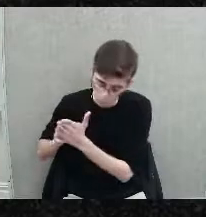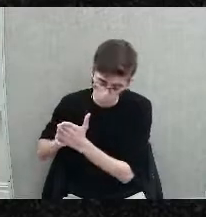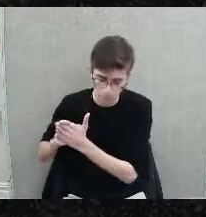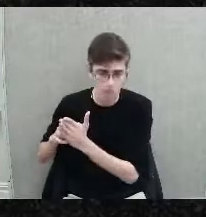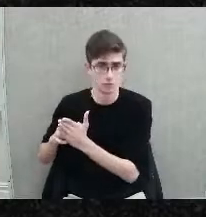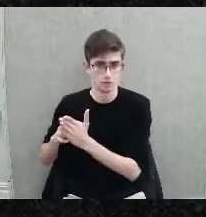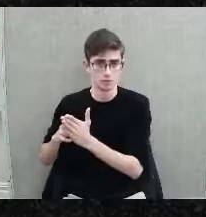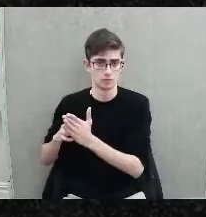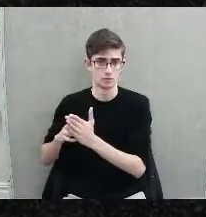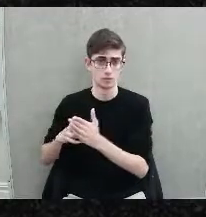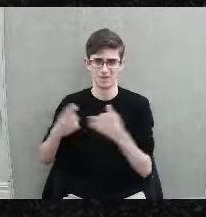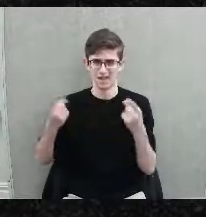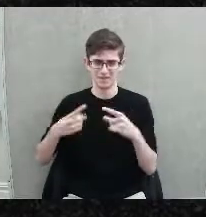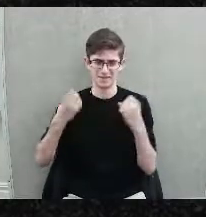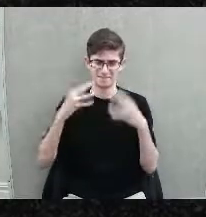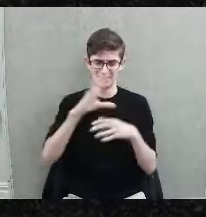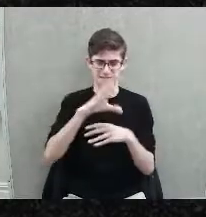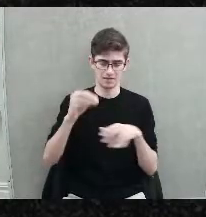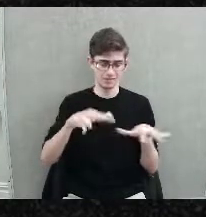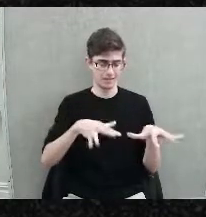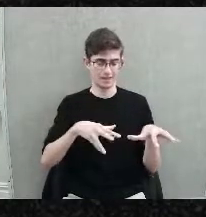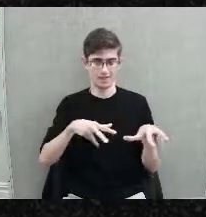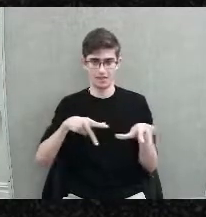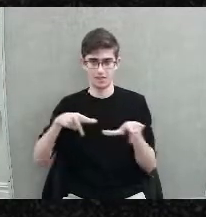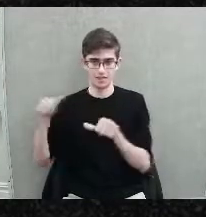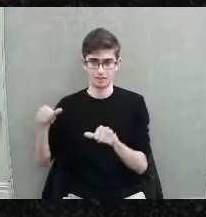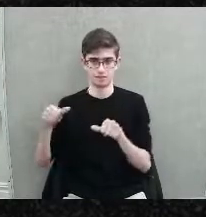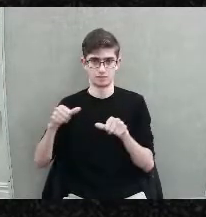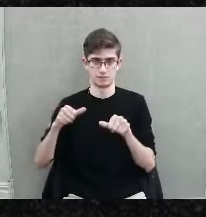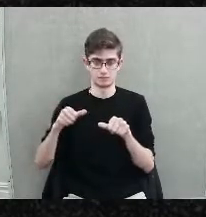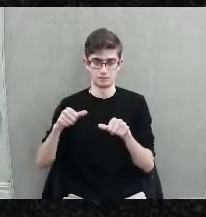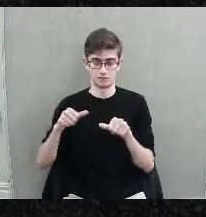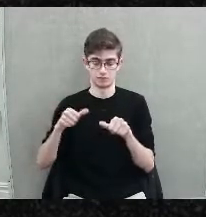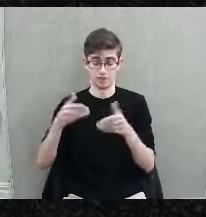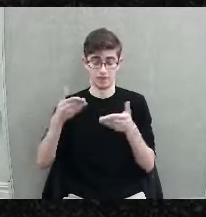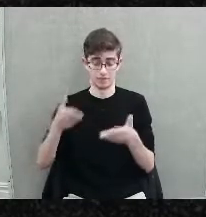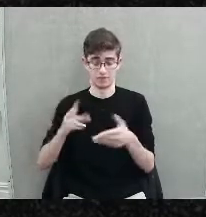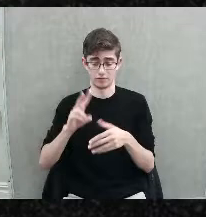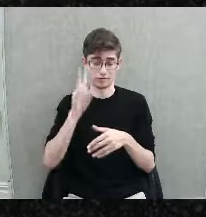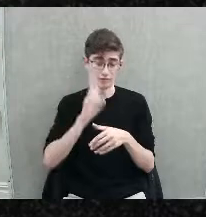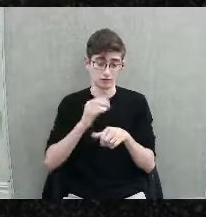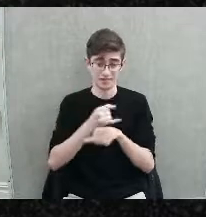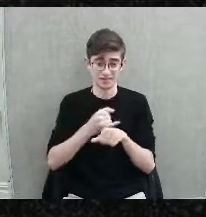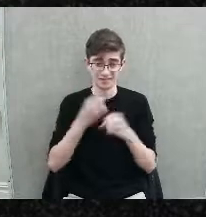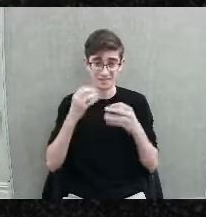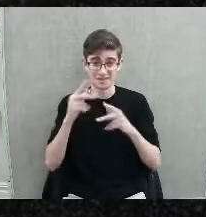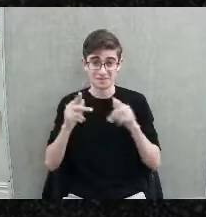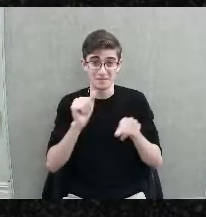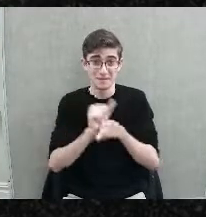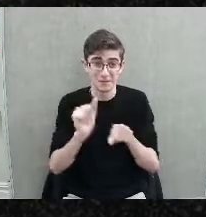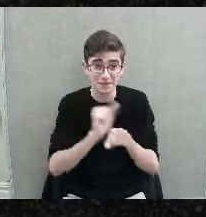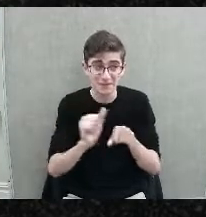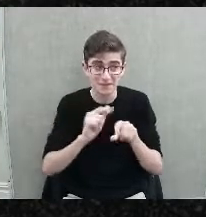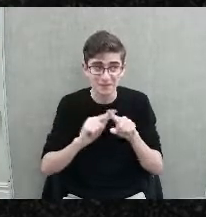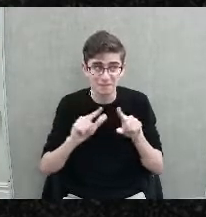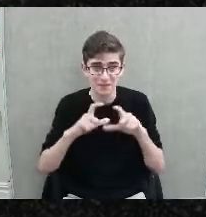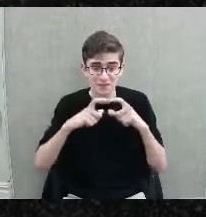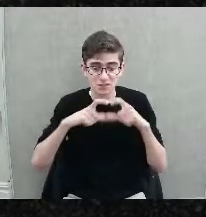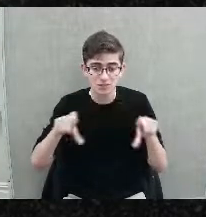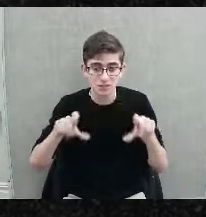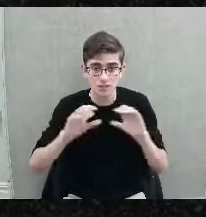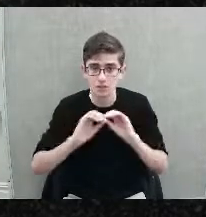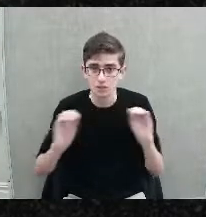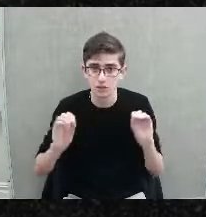these firms left really quickly, and the on-the-ground reality was that people had worked and they didn't receive paychecks for work they had